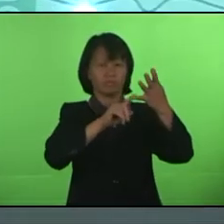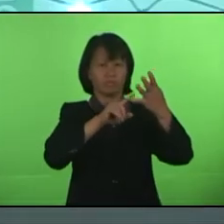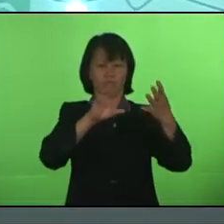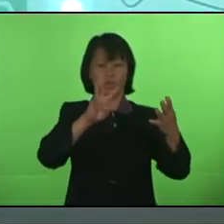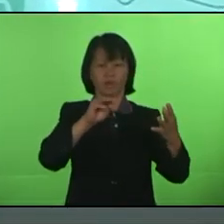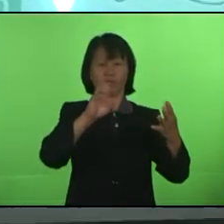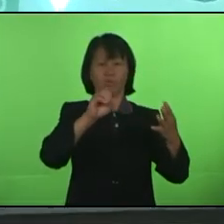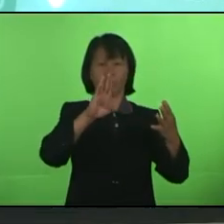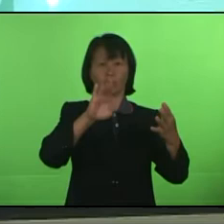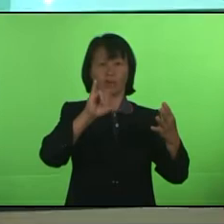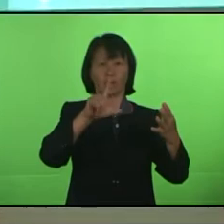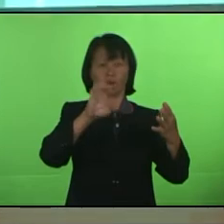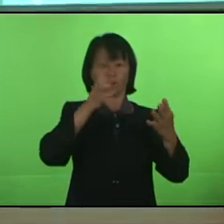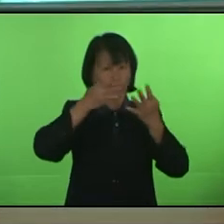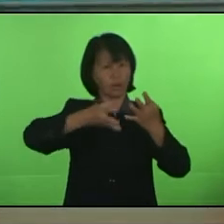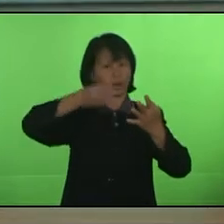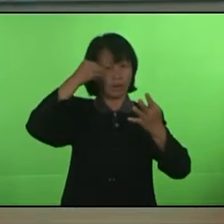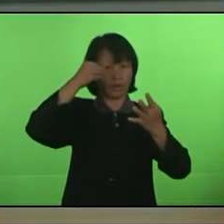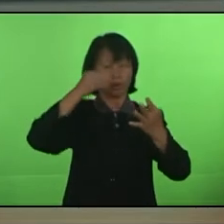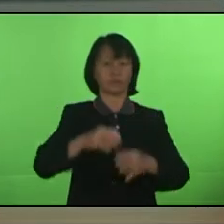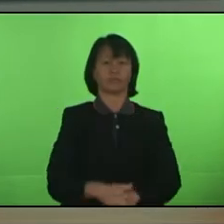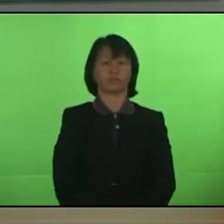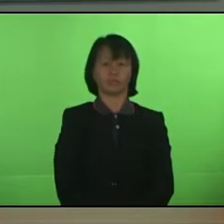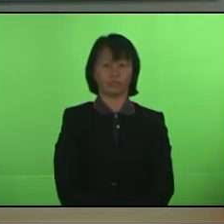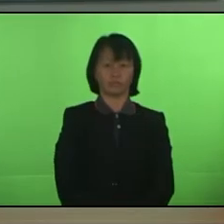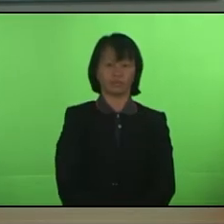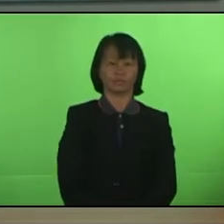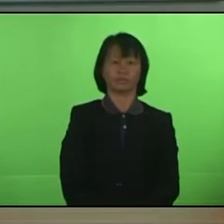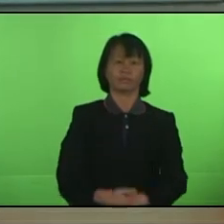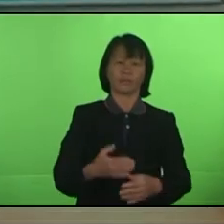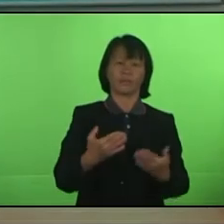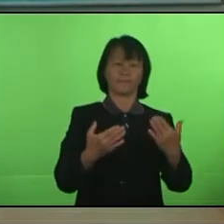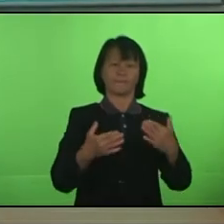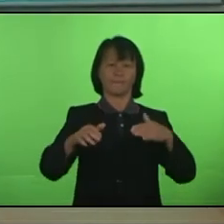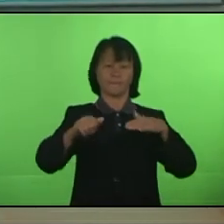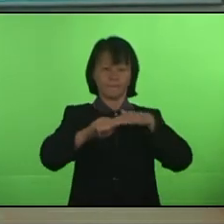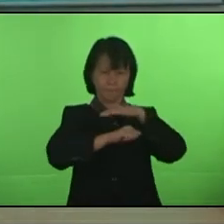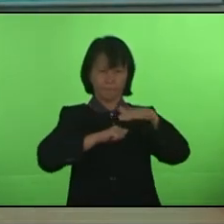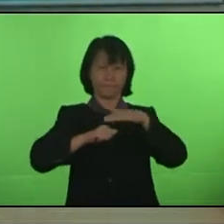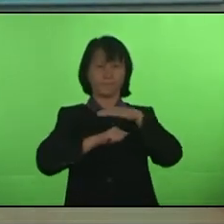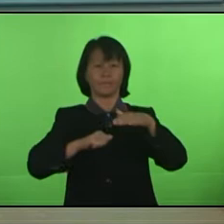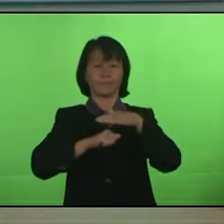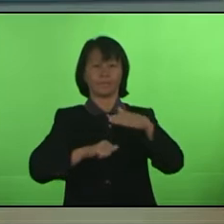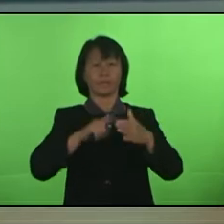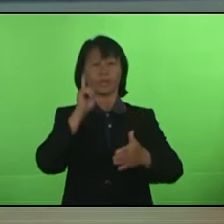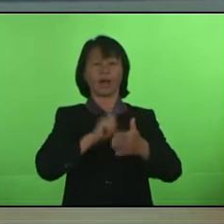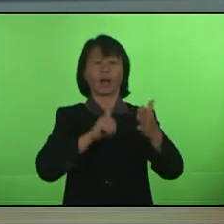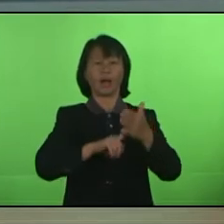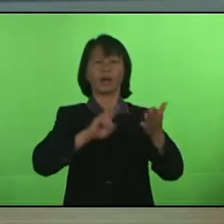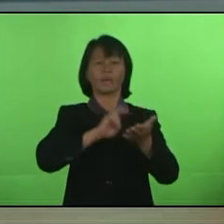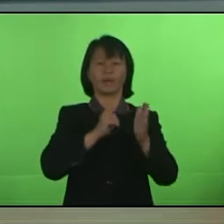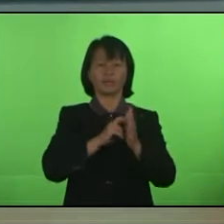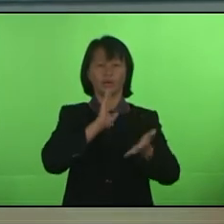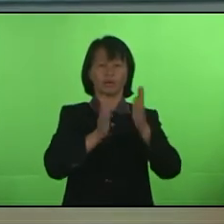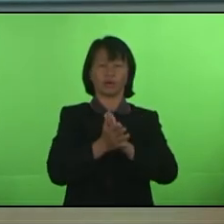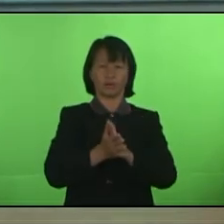That's the learning environment here. So basically, what does it mean to be